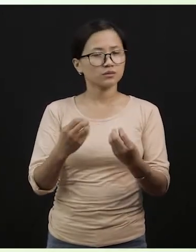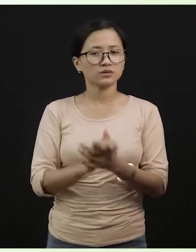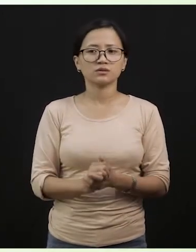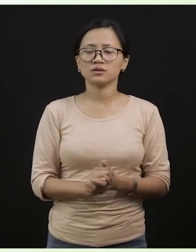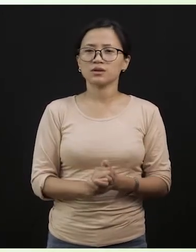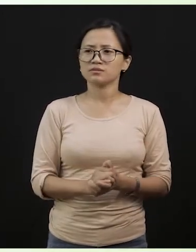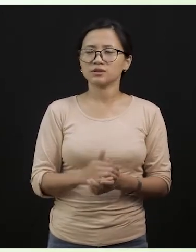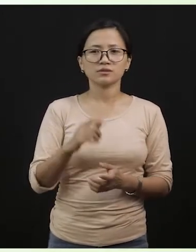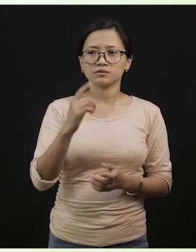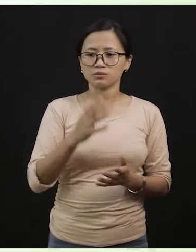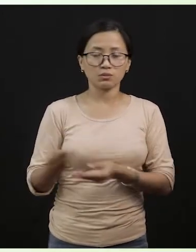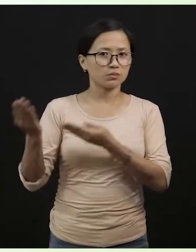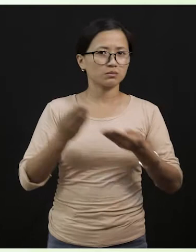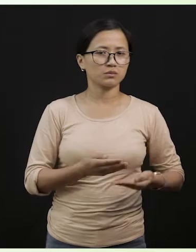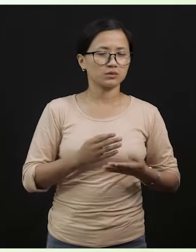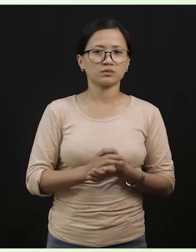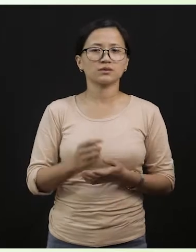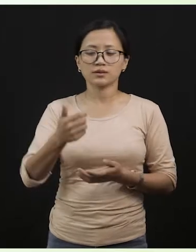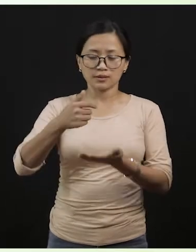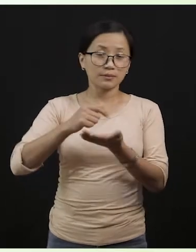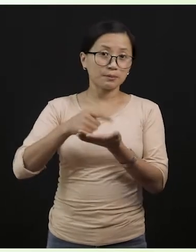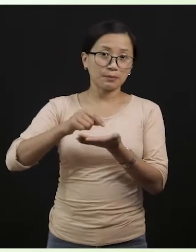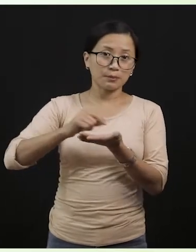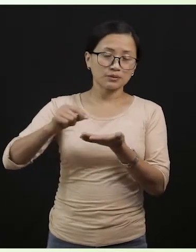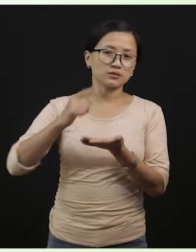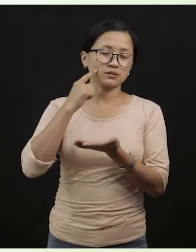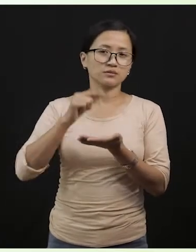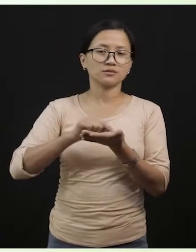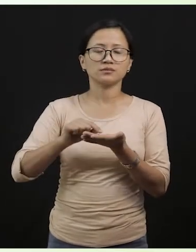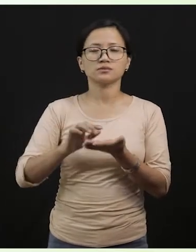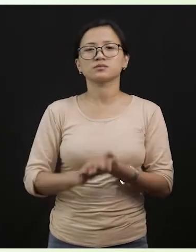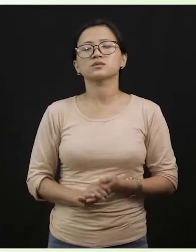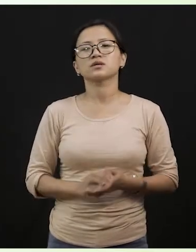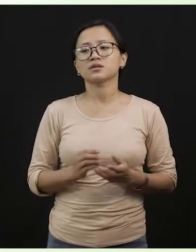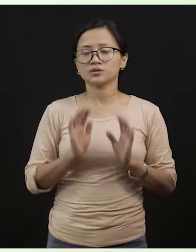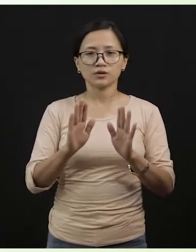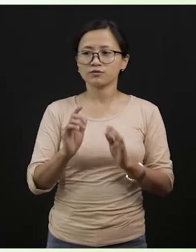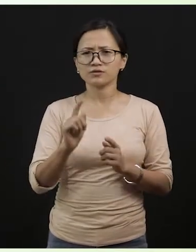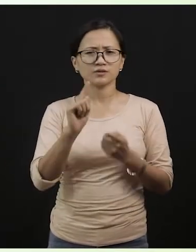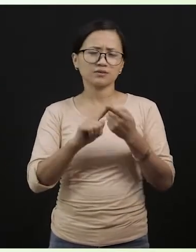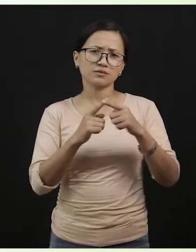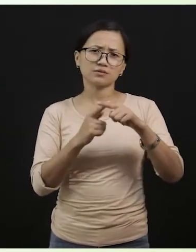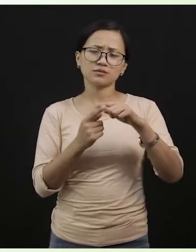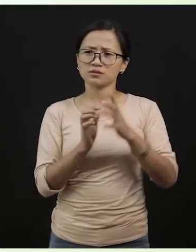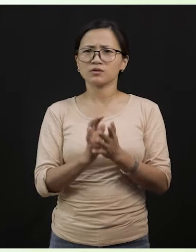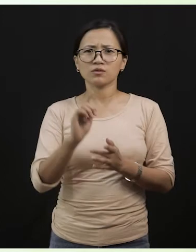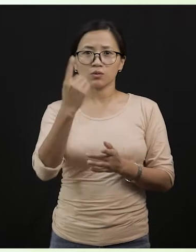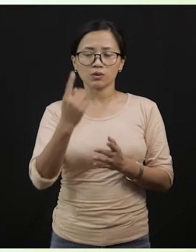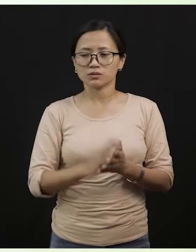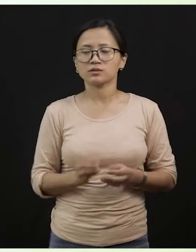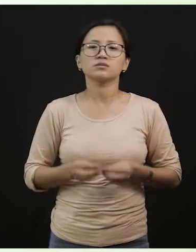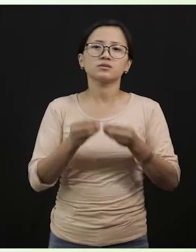good deed that you should do. There are so many good deeds, I cannot explain everything, but there are some very important things